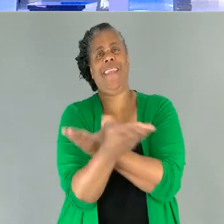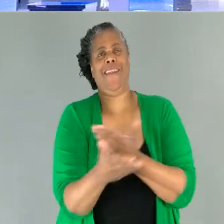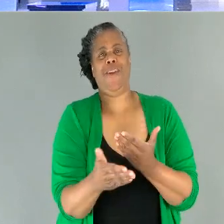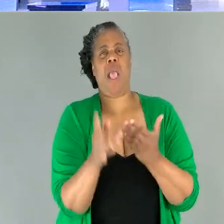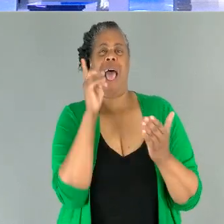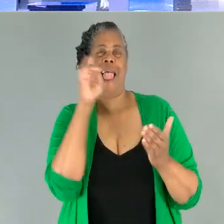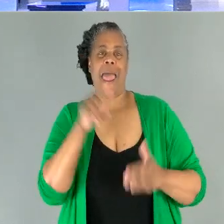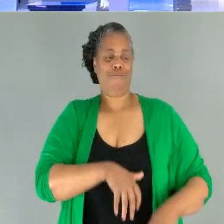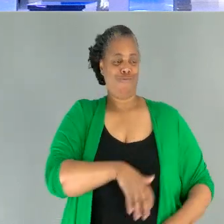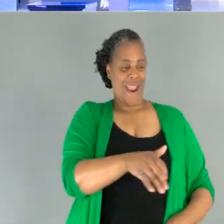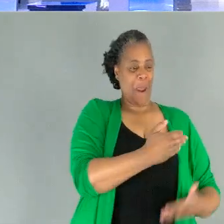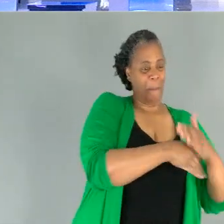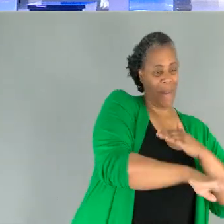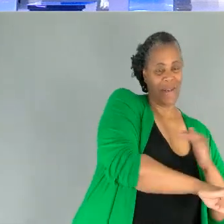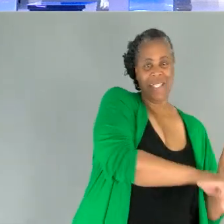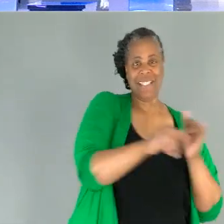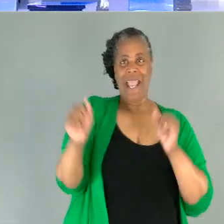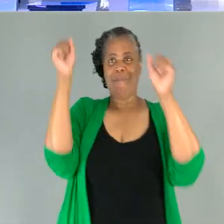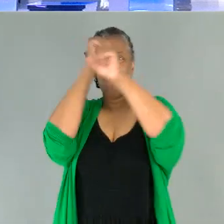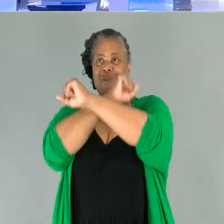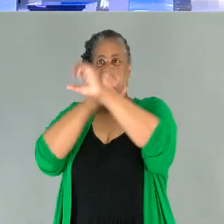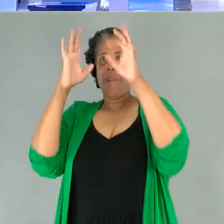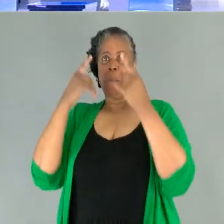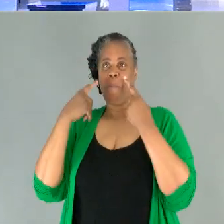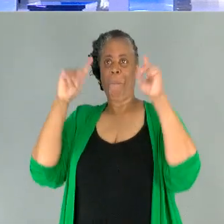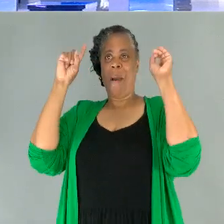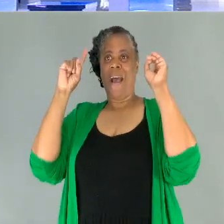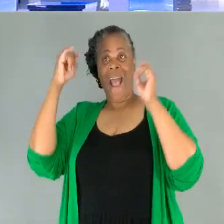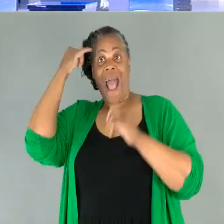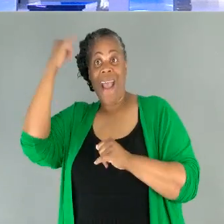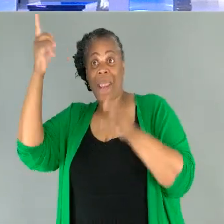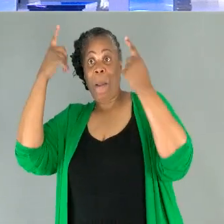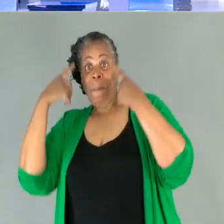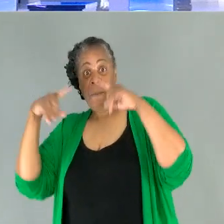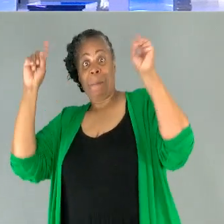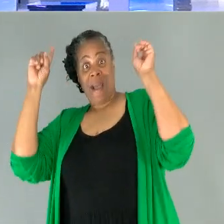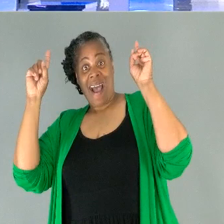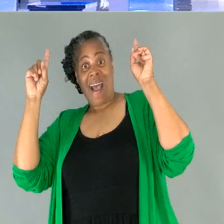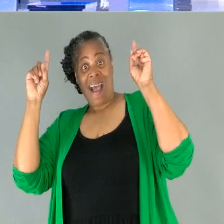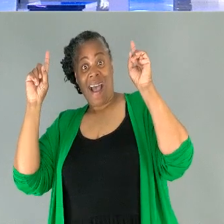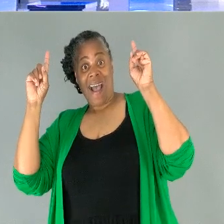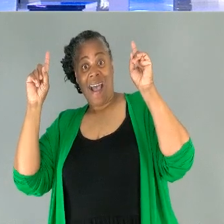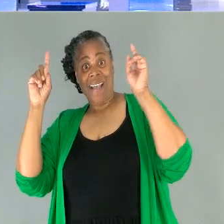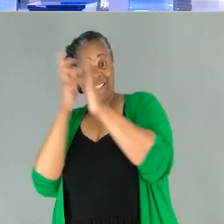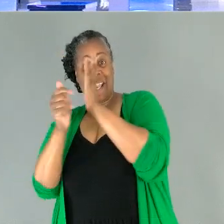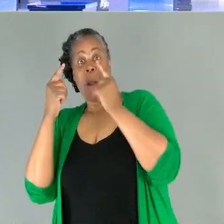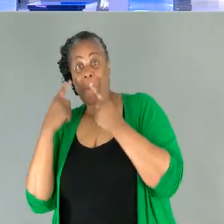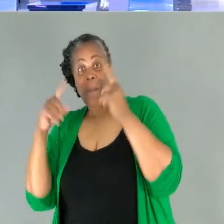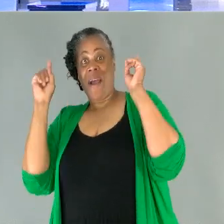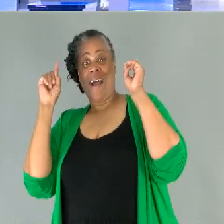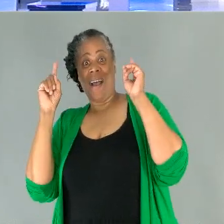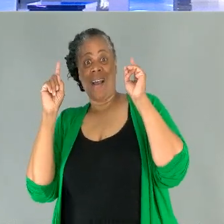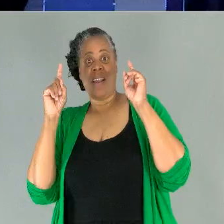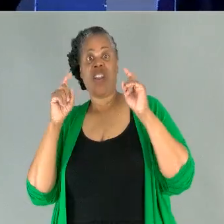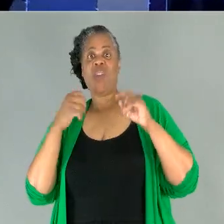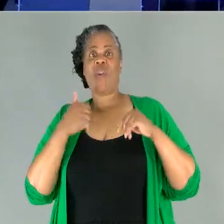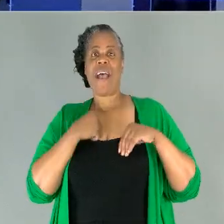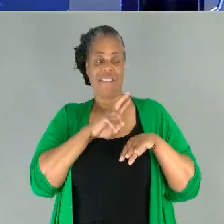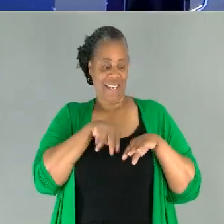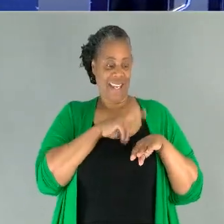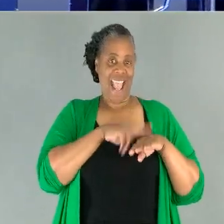Even before you have natural children, the Lord has already positioned you to have spiritual